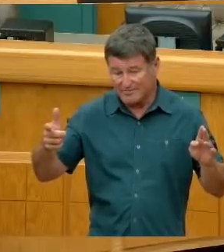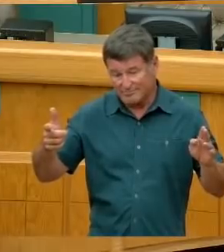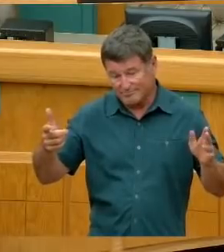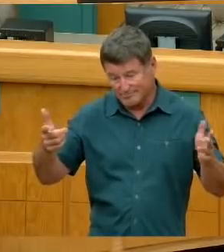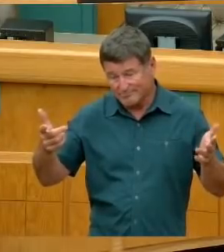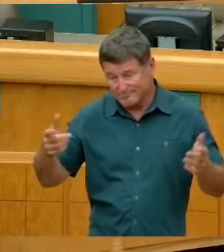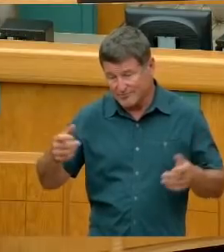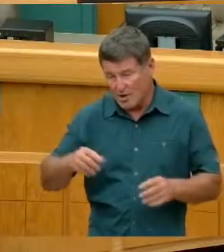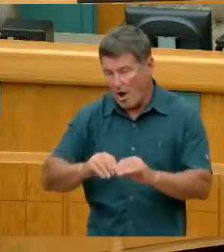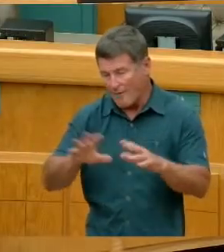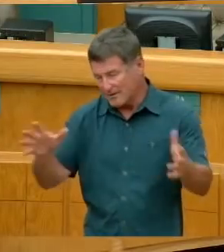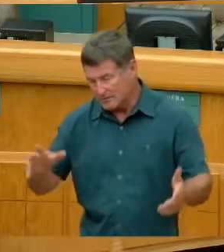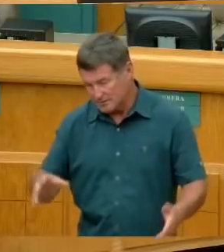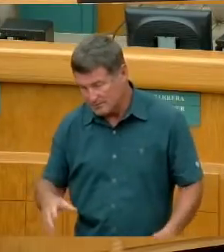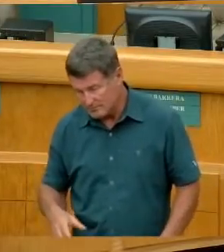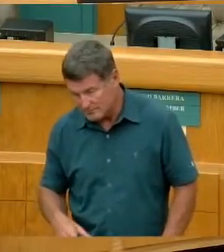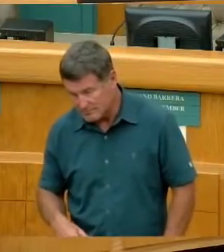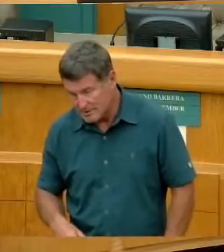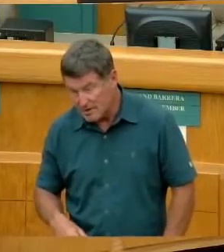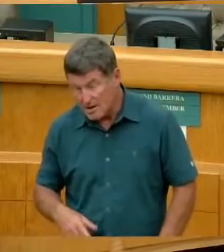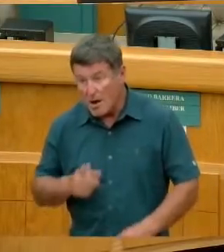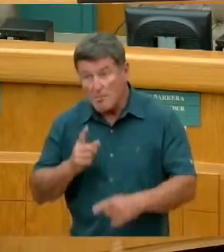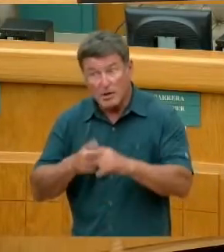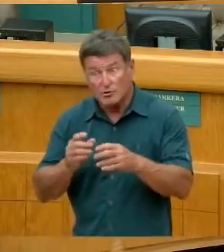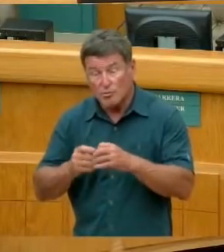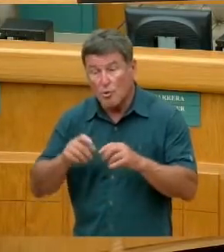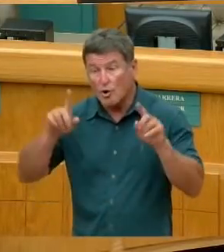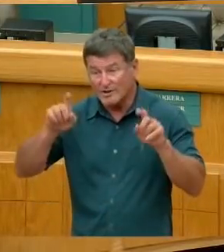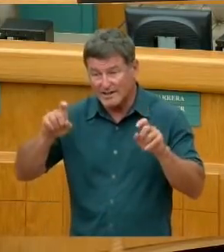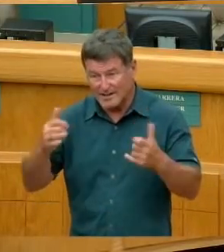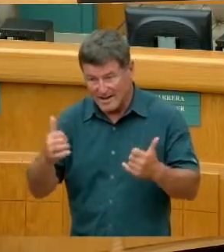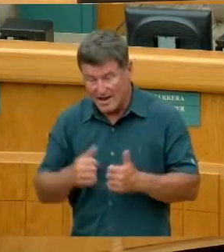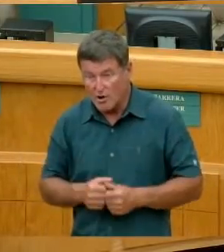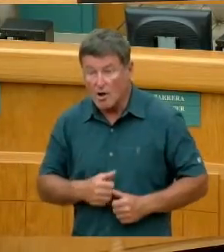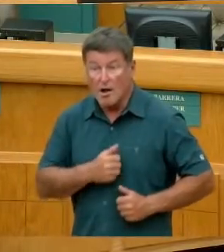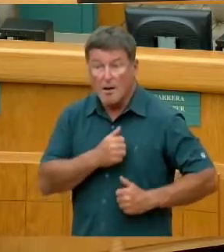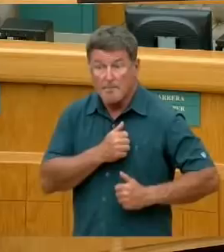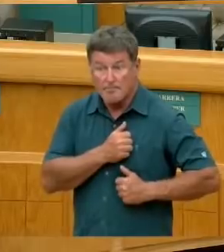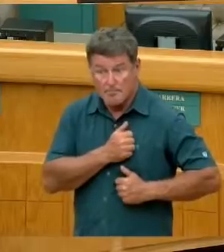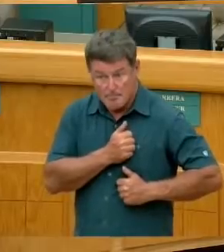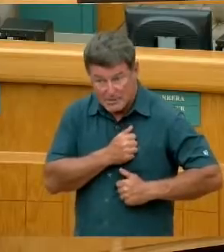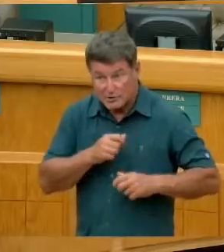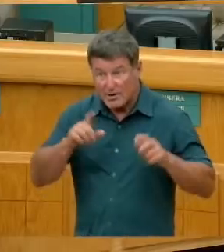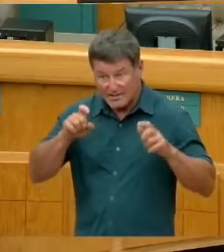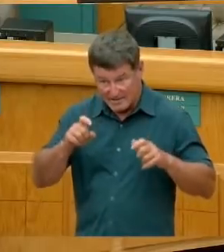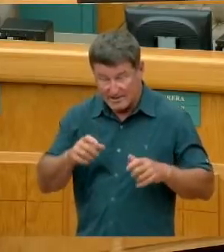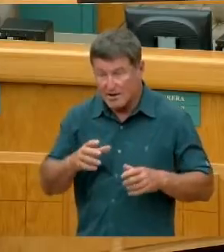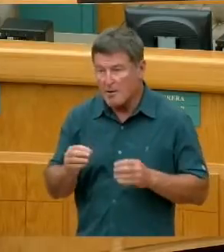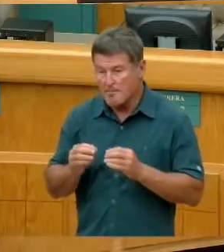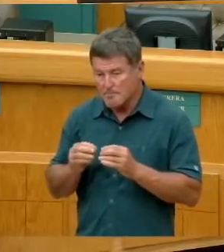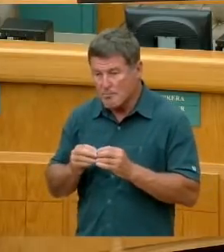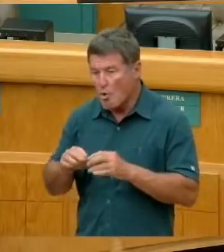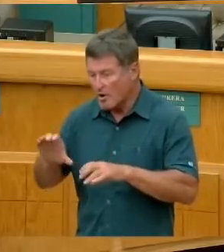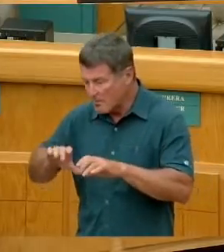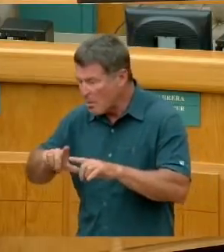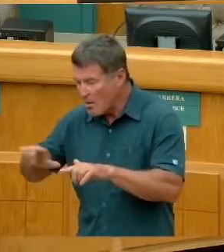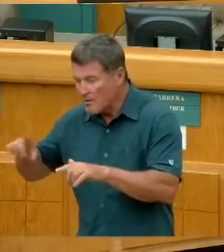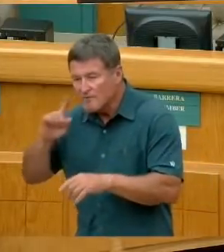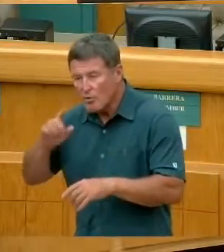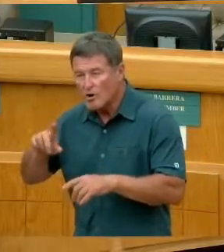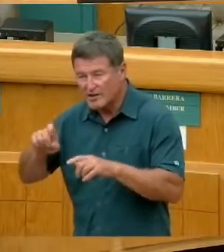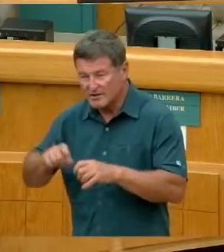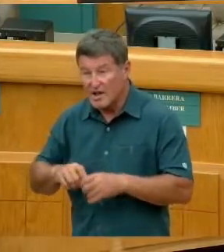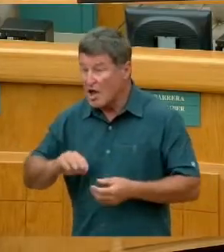I think there's a lot more testing now. I think there's more resources out there. There's more testing. Military testing team is doing quite a number as well. And